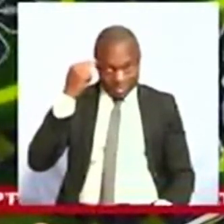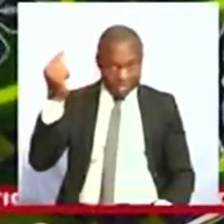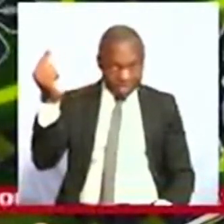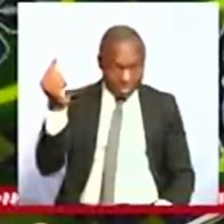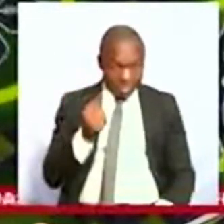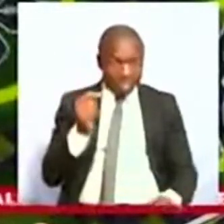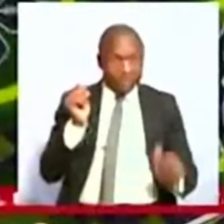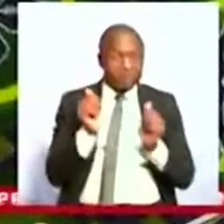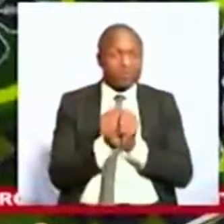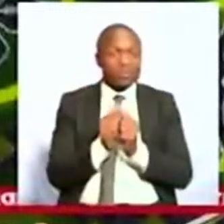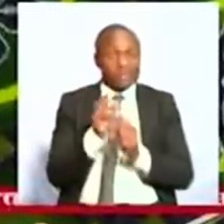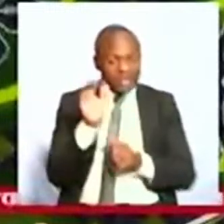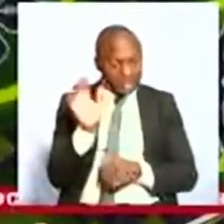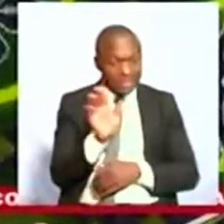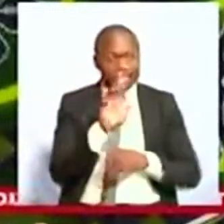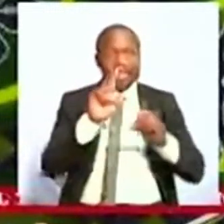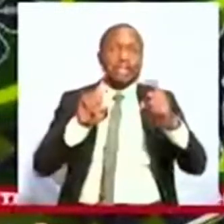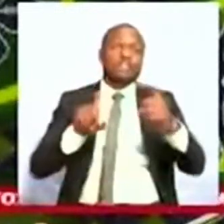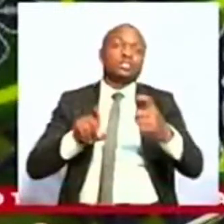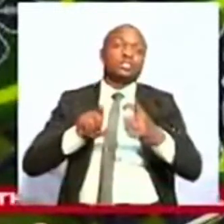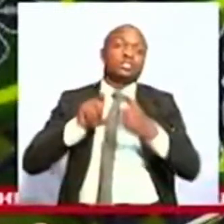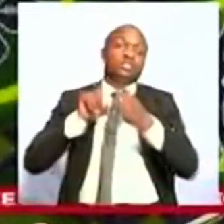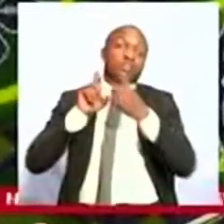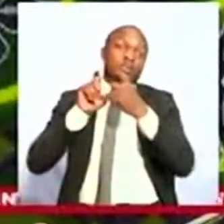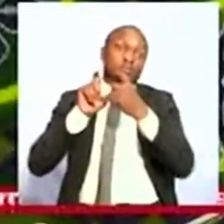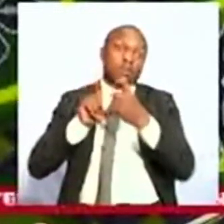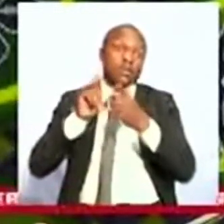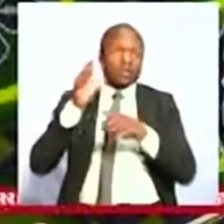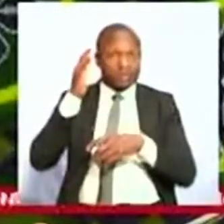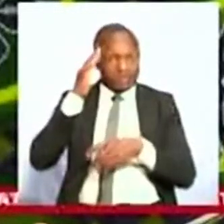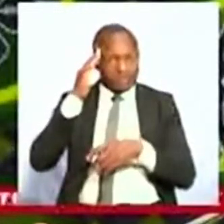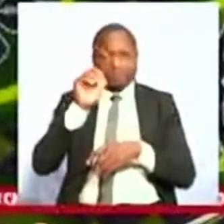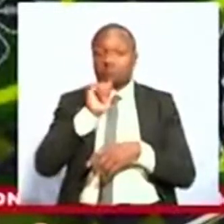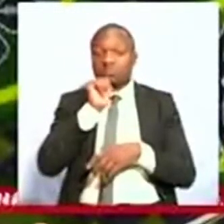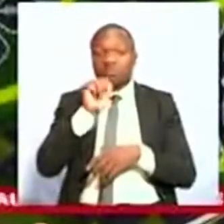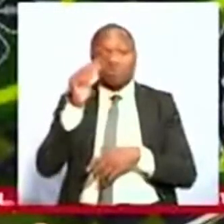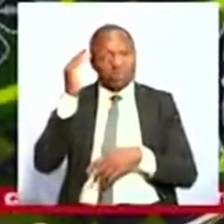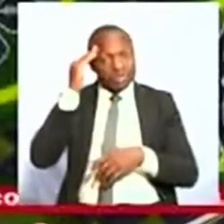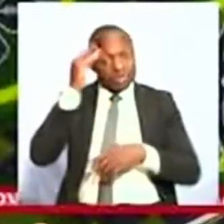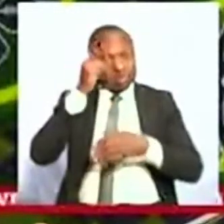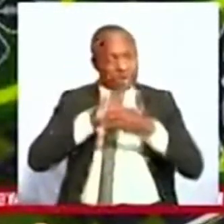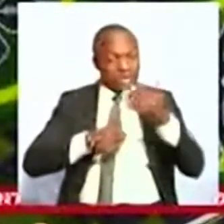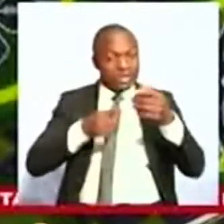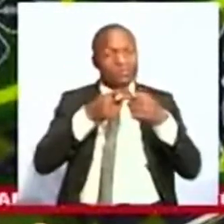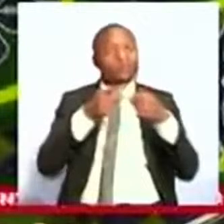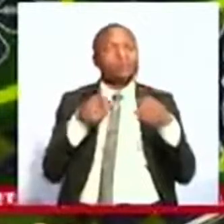own challenges. And you know, you might not know what happens